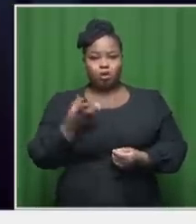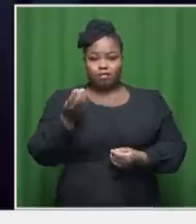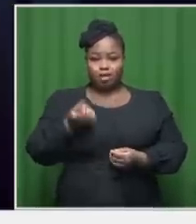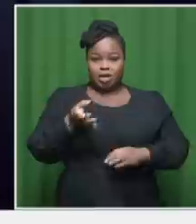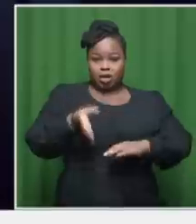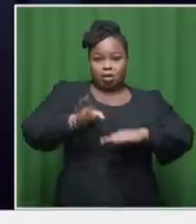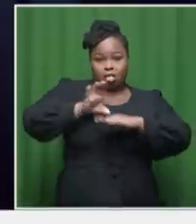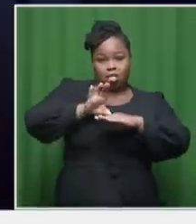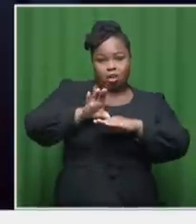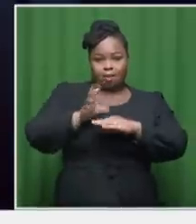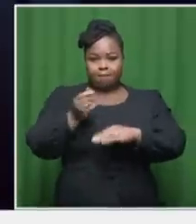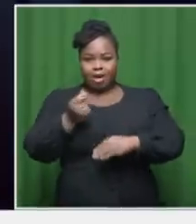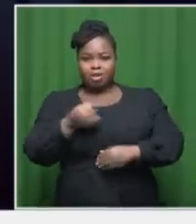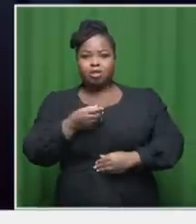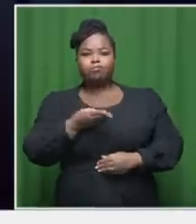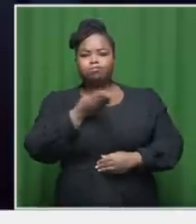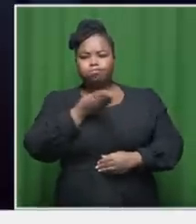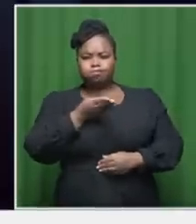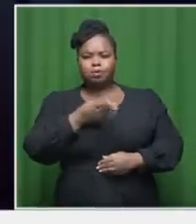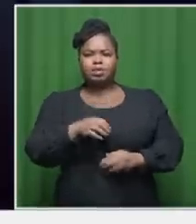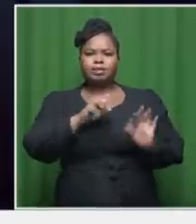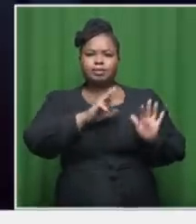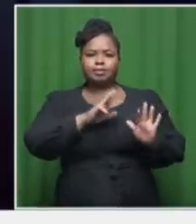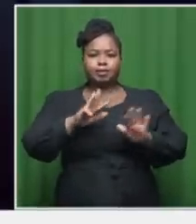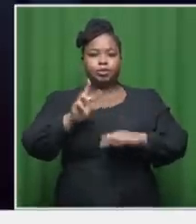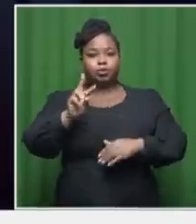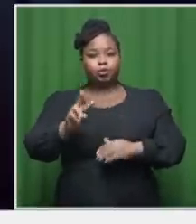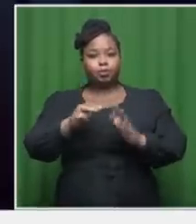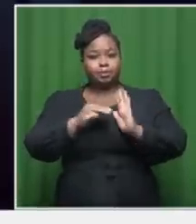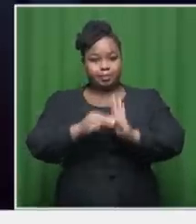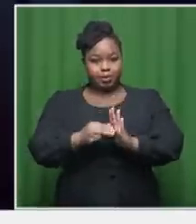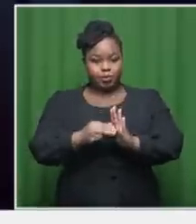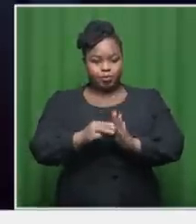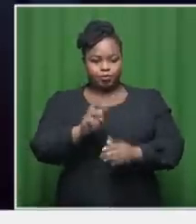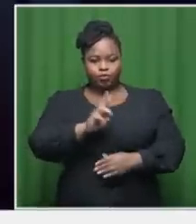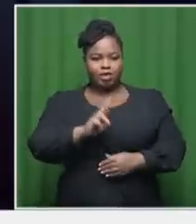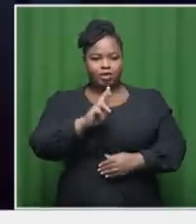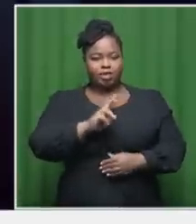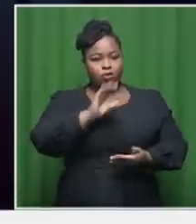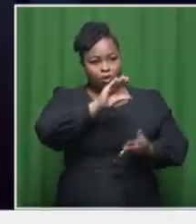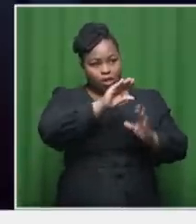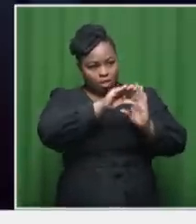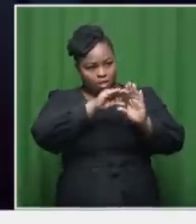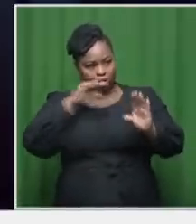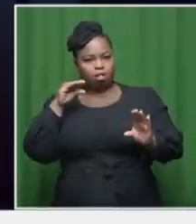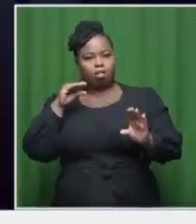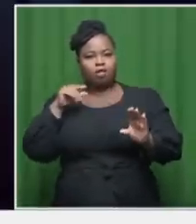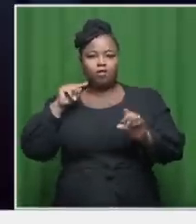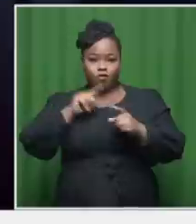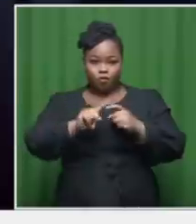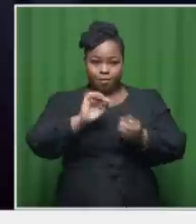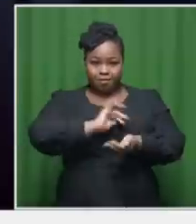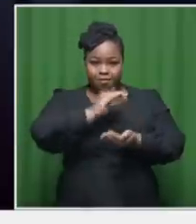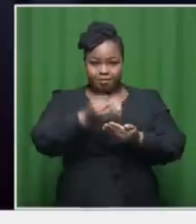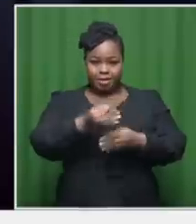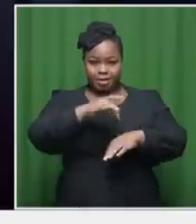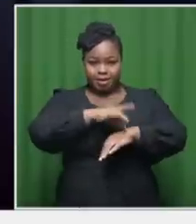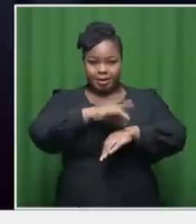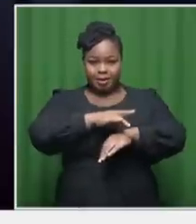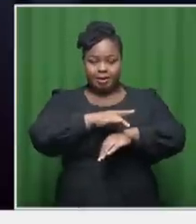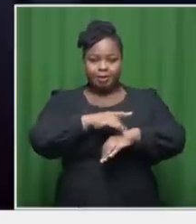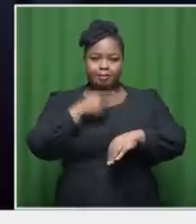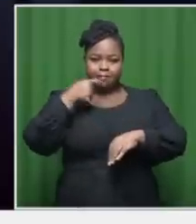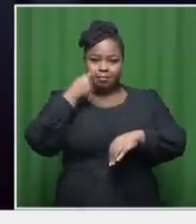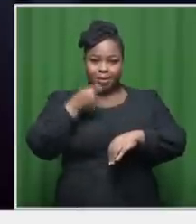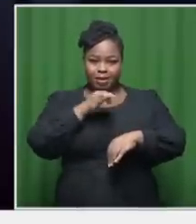there, to your point, 992 million that we were able to access from that medical benefit